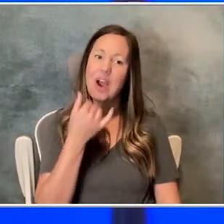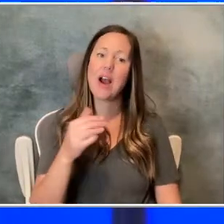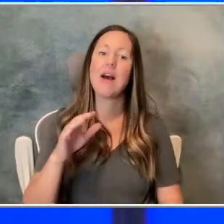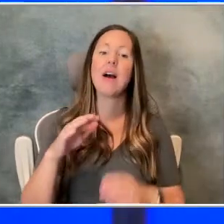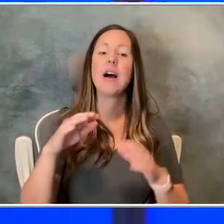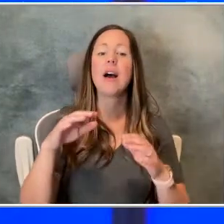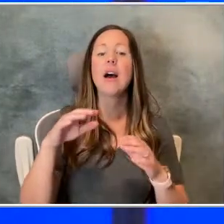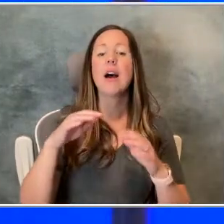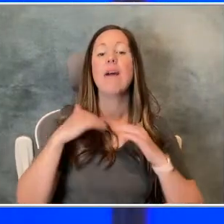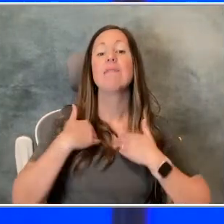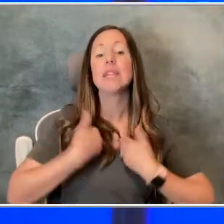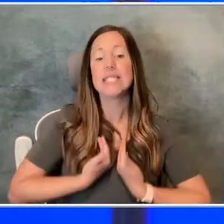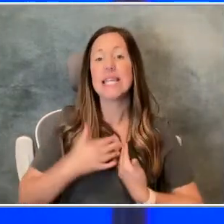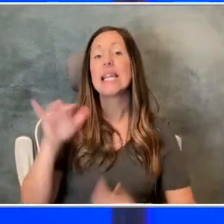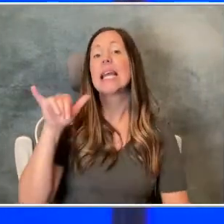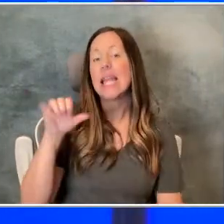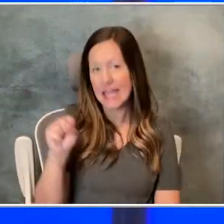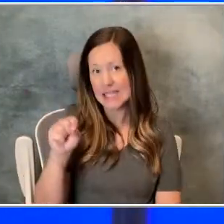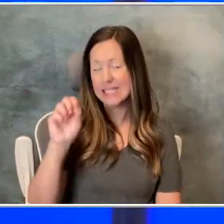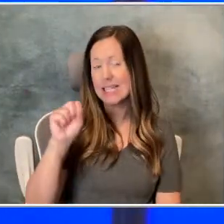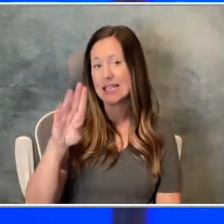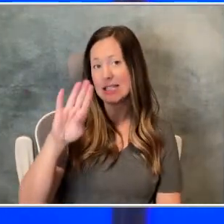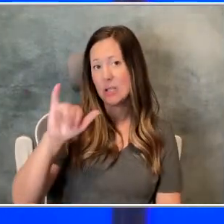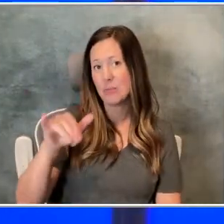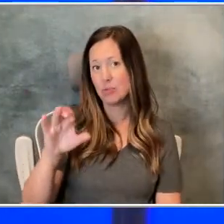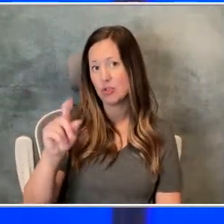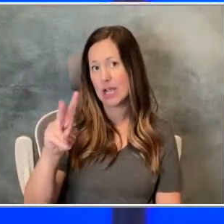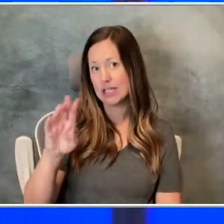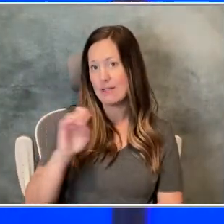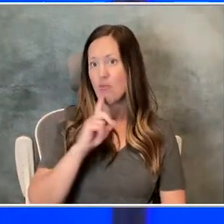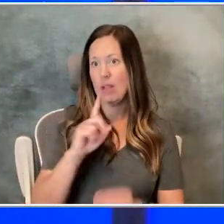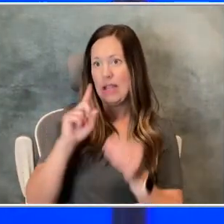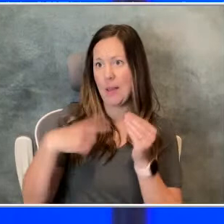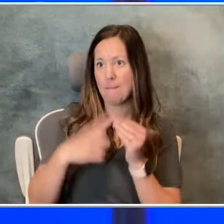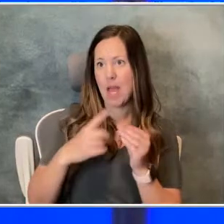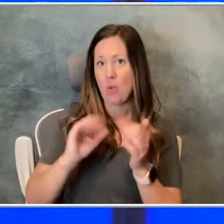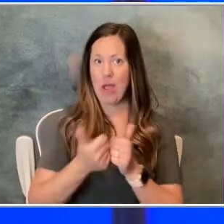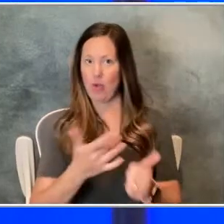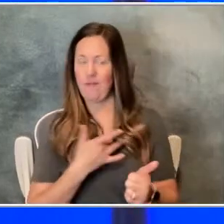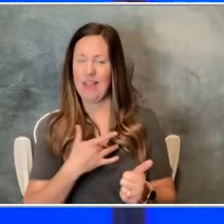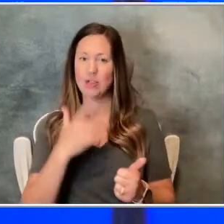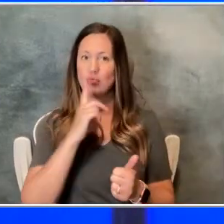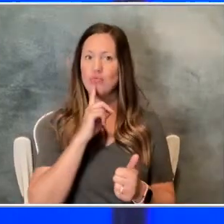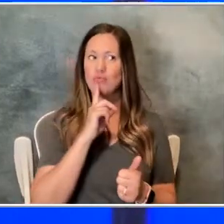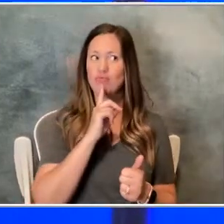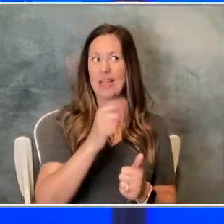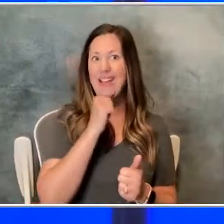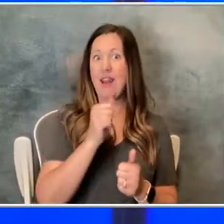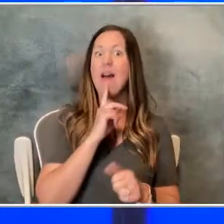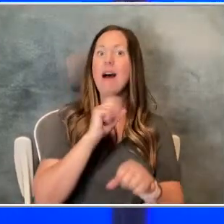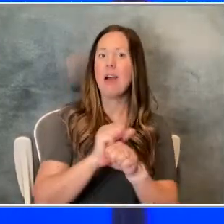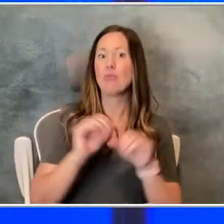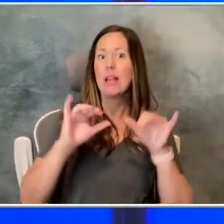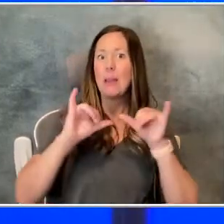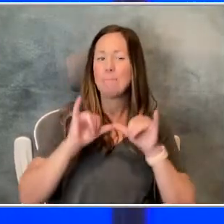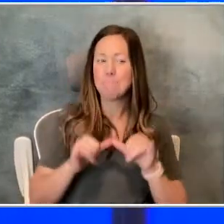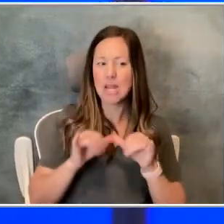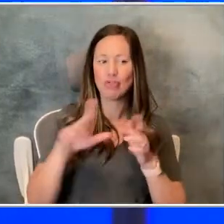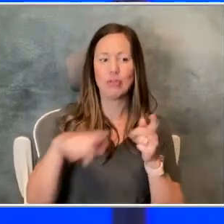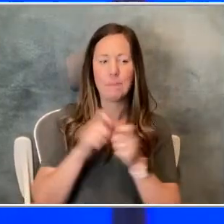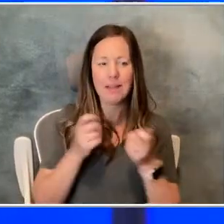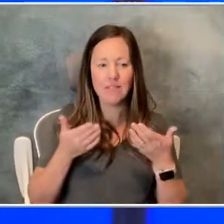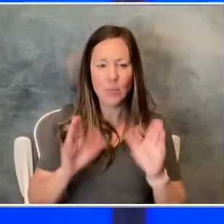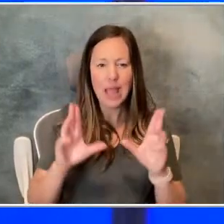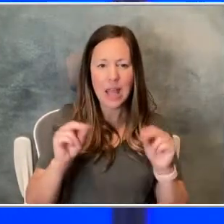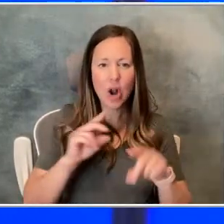subjective. It's really about how you feel. So it's not actually measured in a specific way unless you're saying, gosh, I used to do